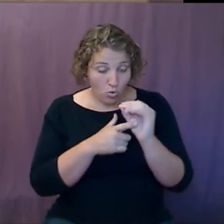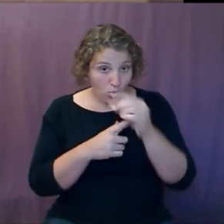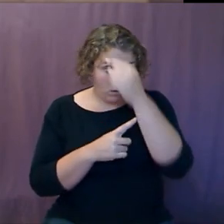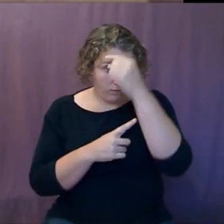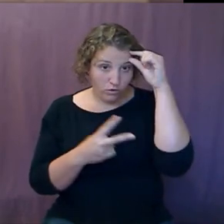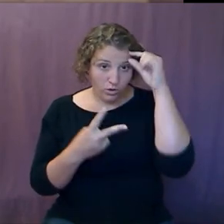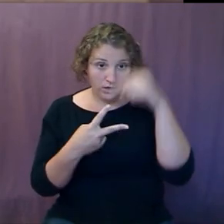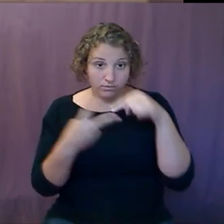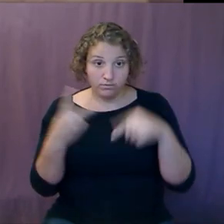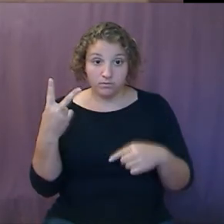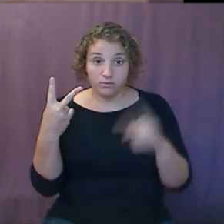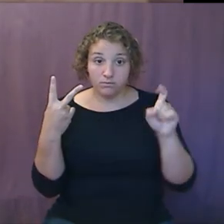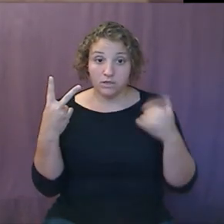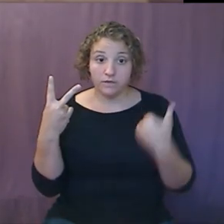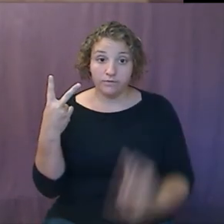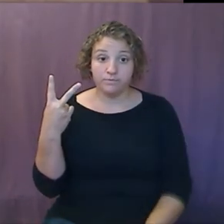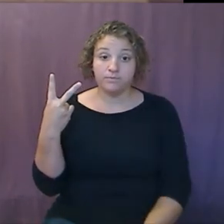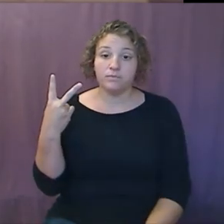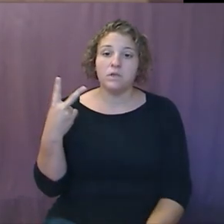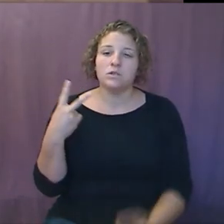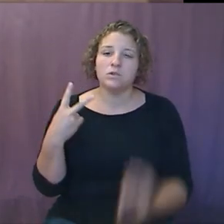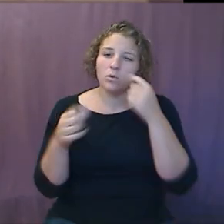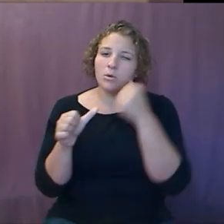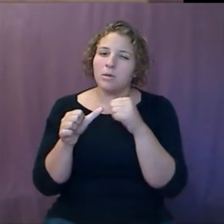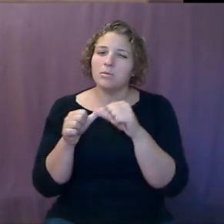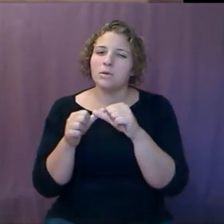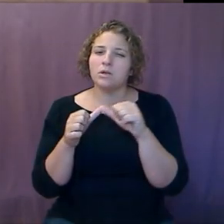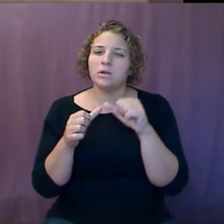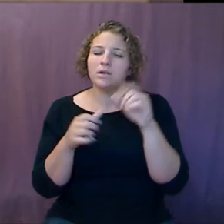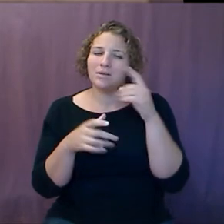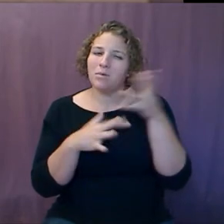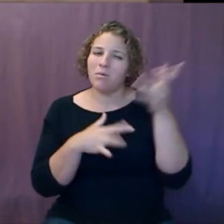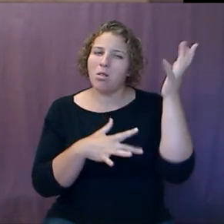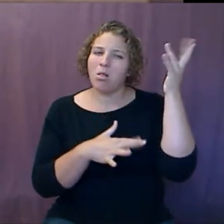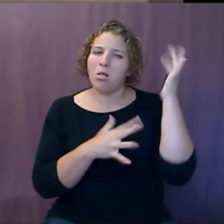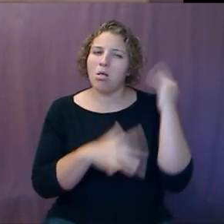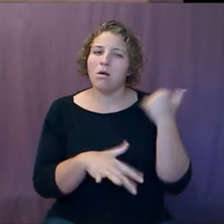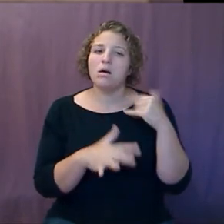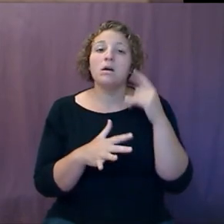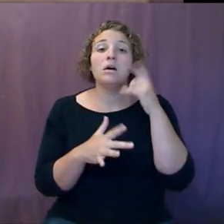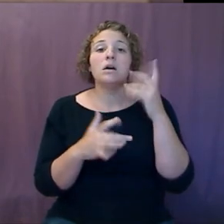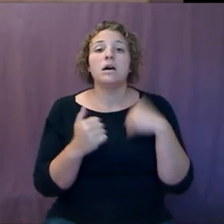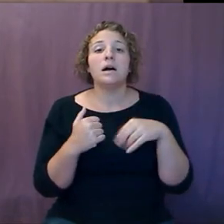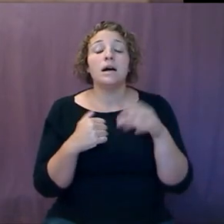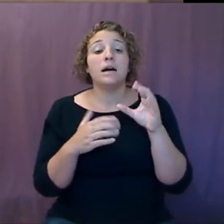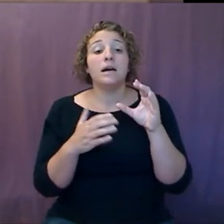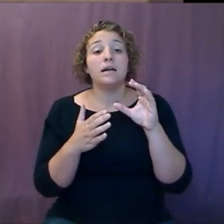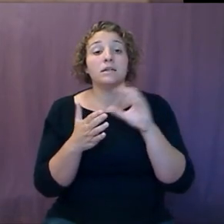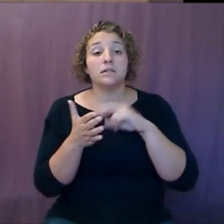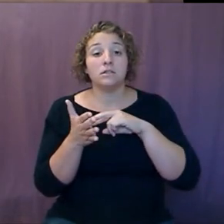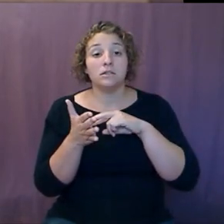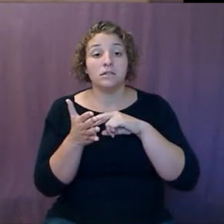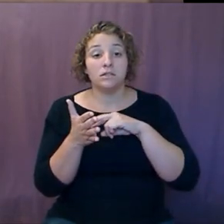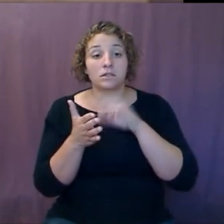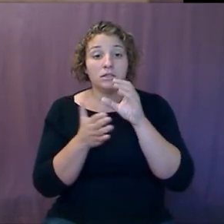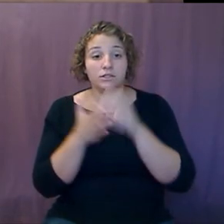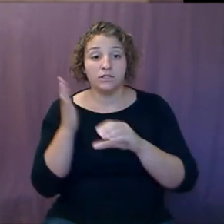Revelation chapter 7 when they had to wait before they had first sealed the servants of God in their foreheads